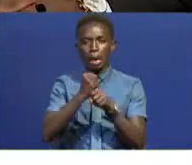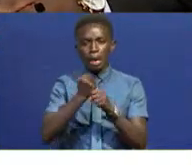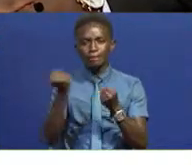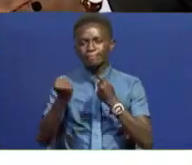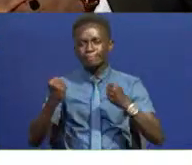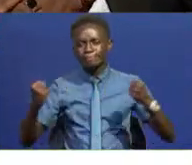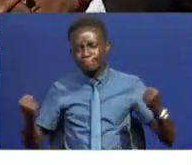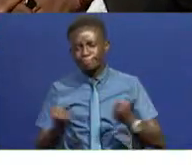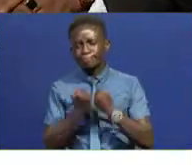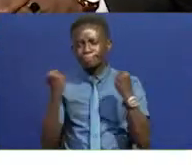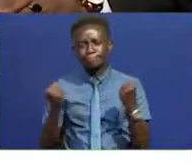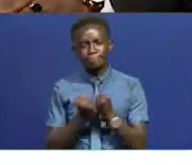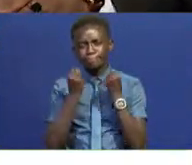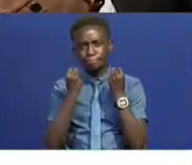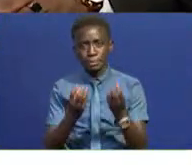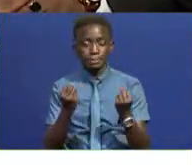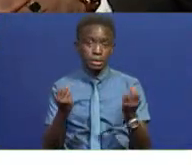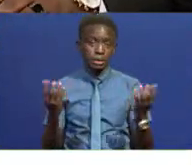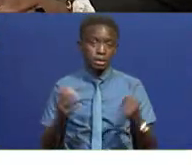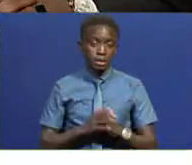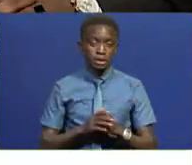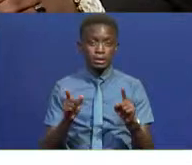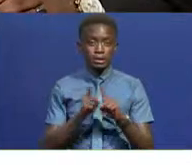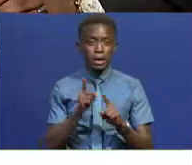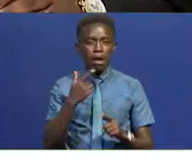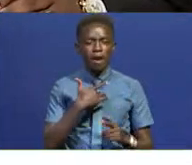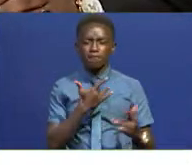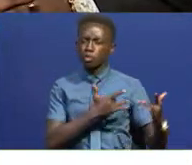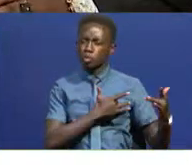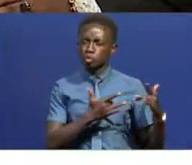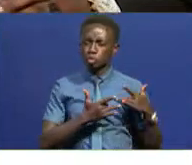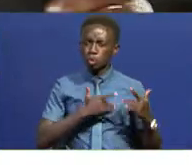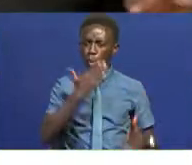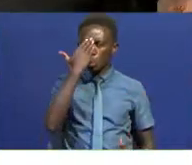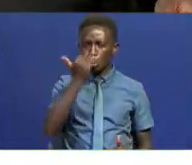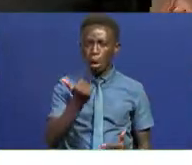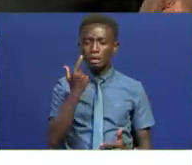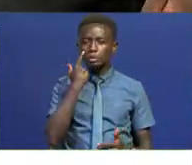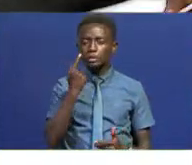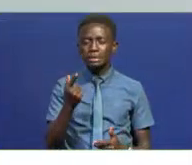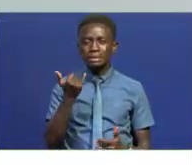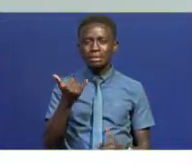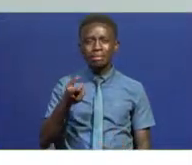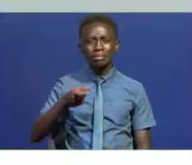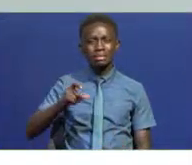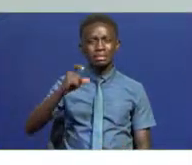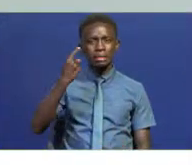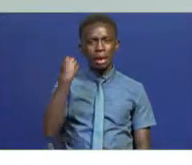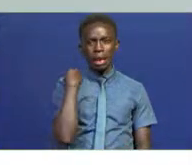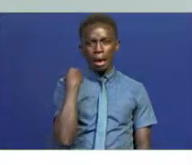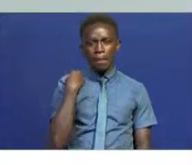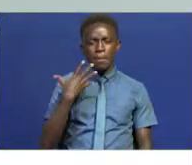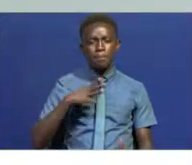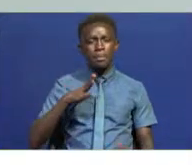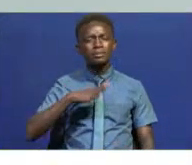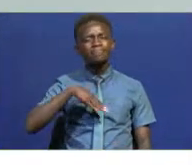action plan comes amid concerns over the influx in road fatalities. Statistics with the National Transport